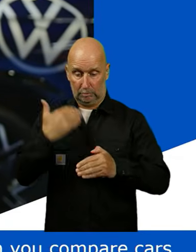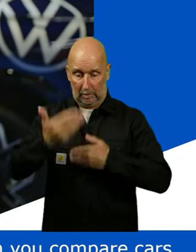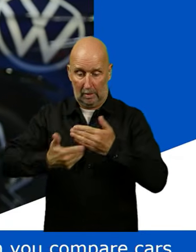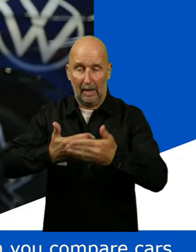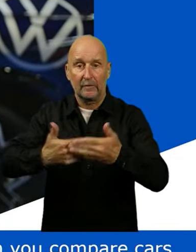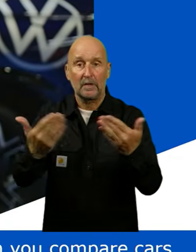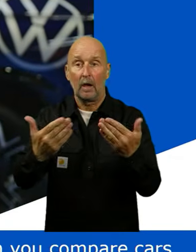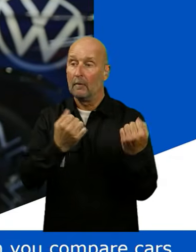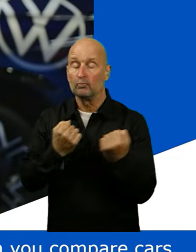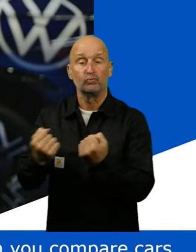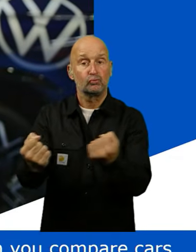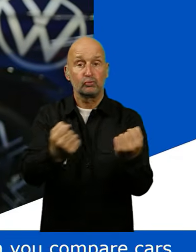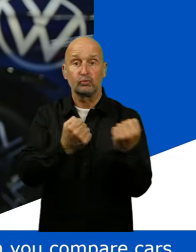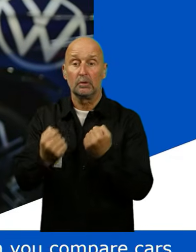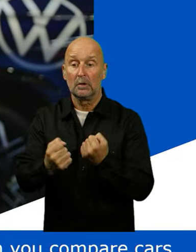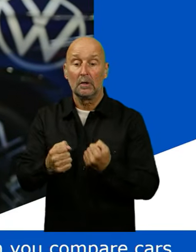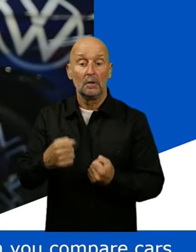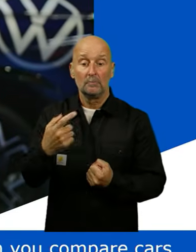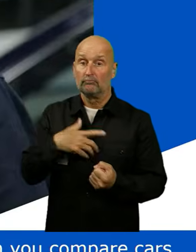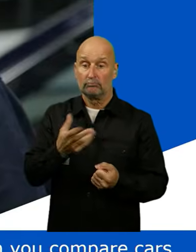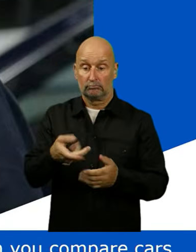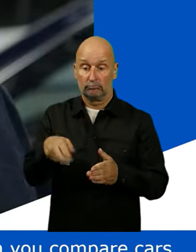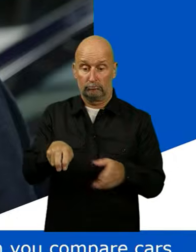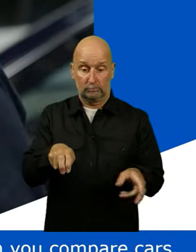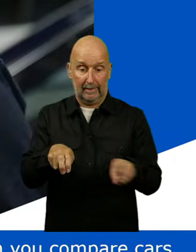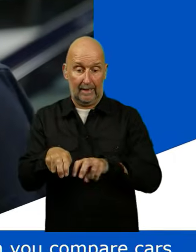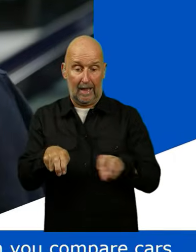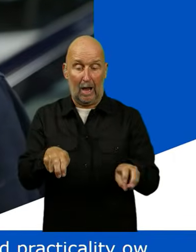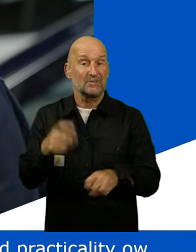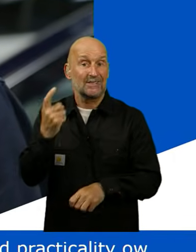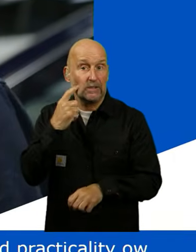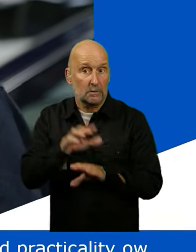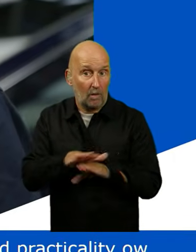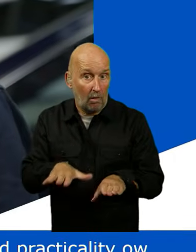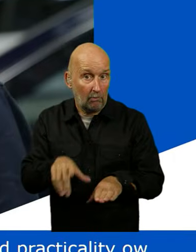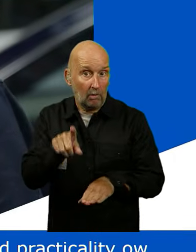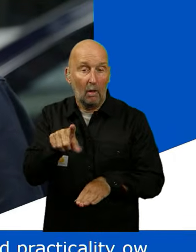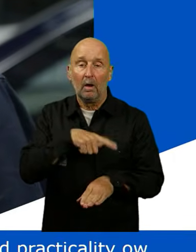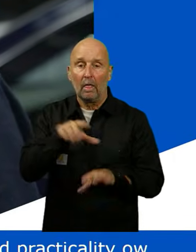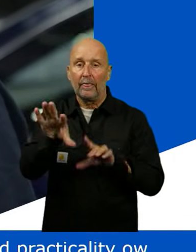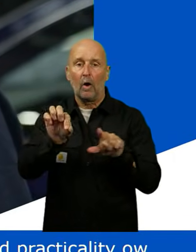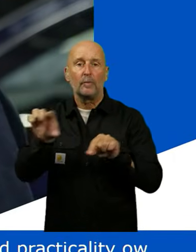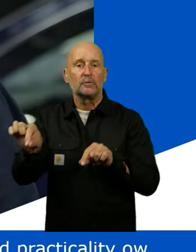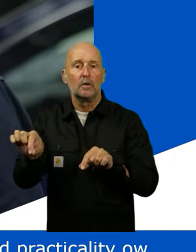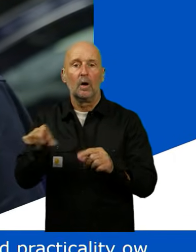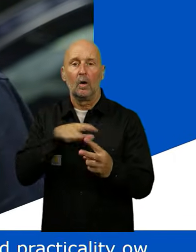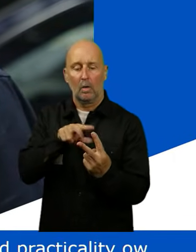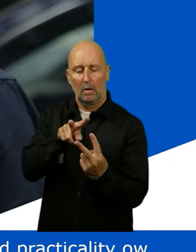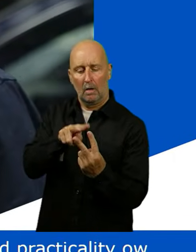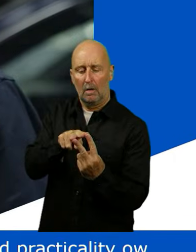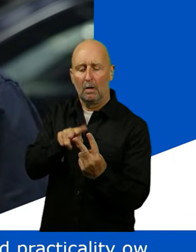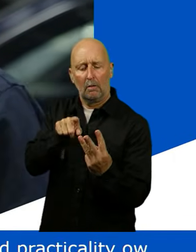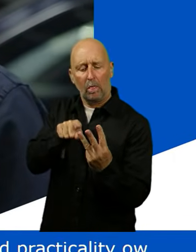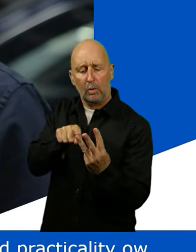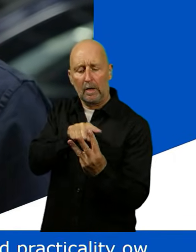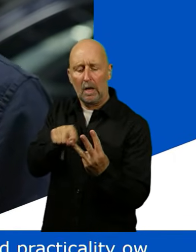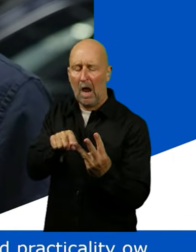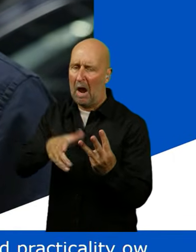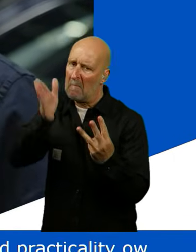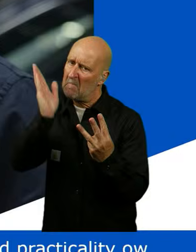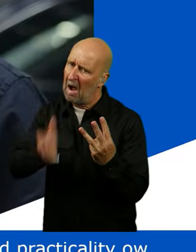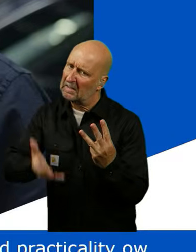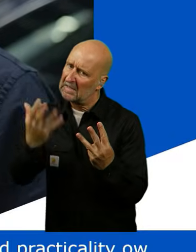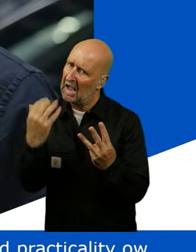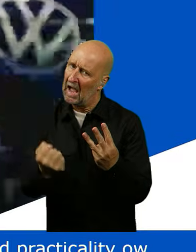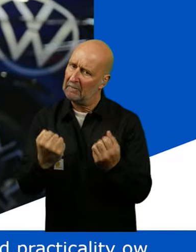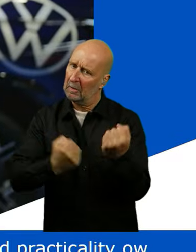it is to drive and how easy it is to get in and out. And also think of the options that you want, the 2 or 3 must-have features that you want